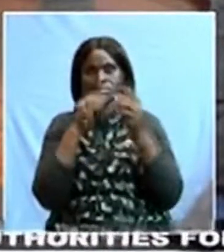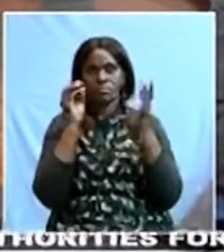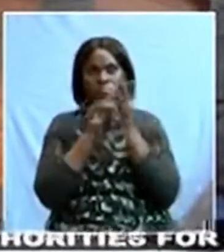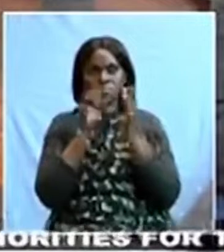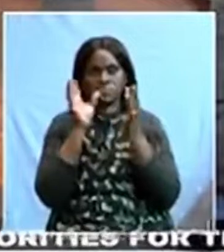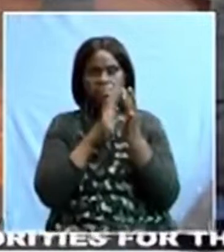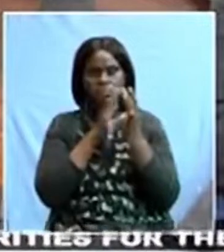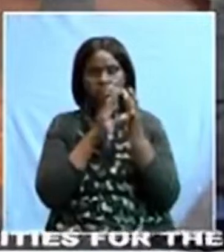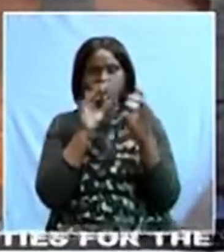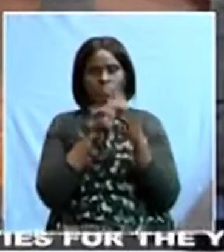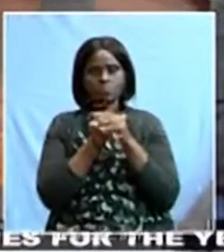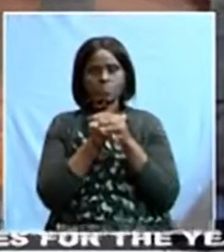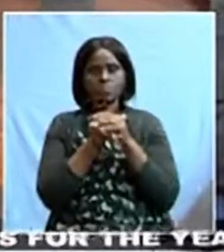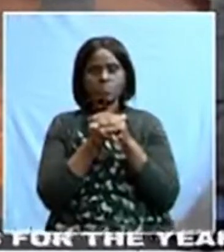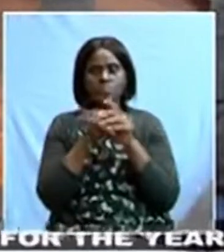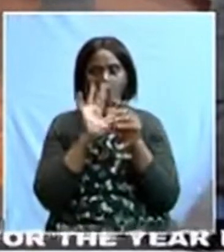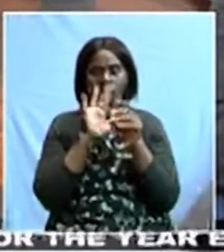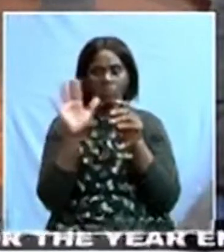factored in the